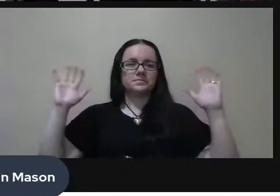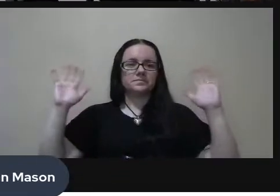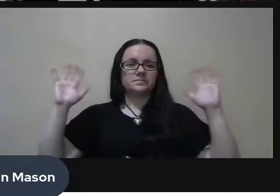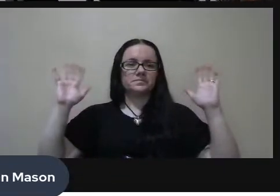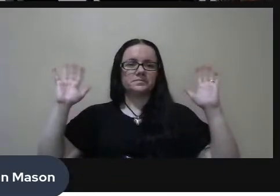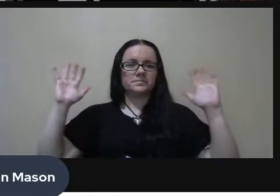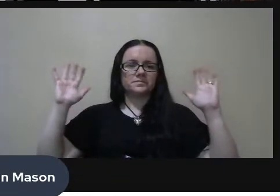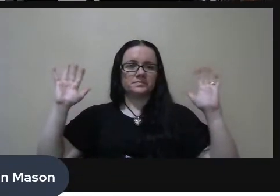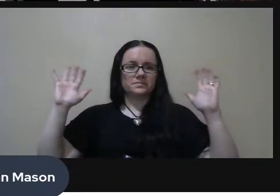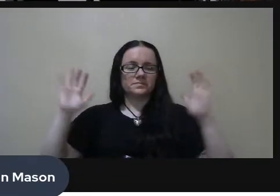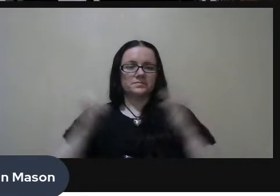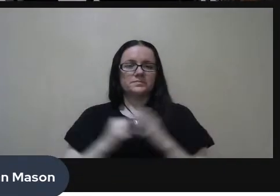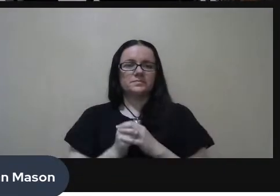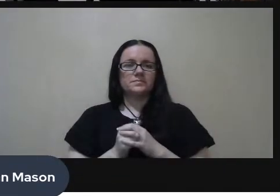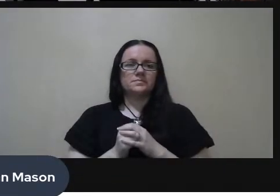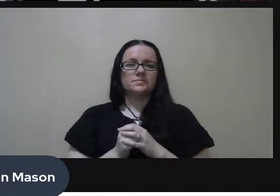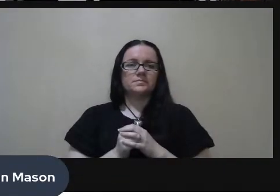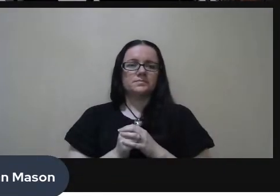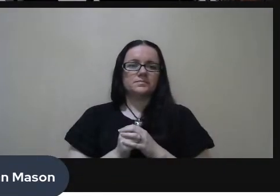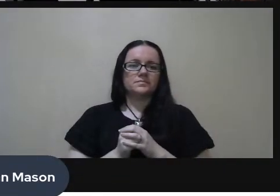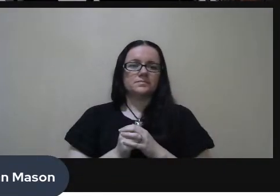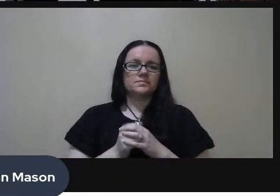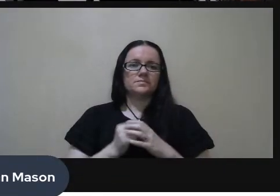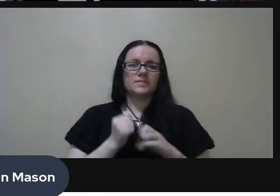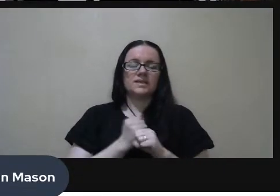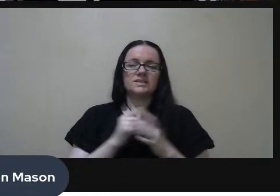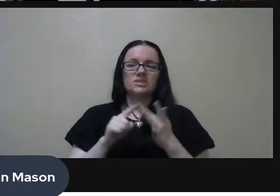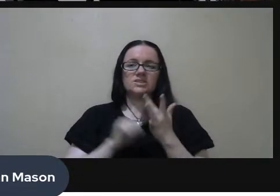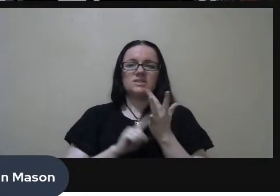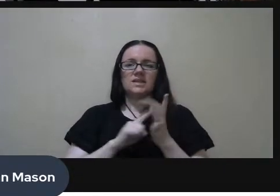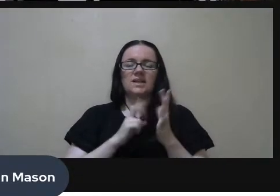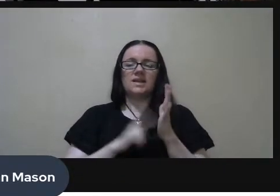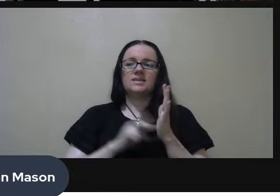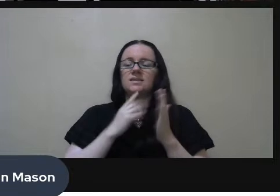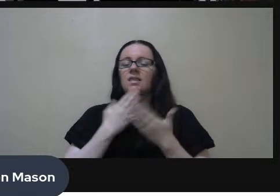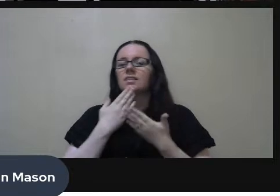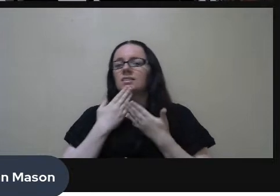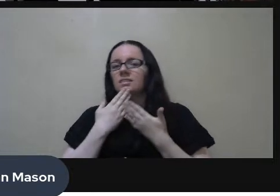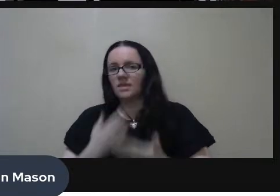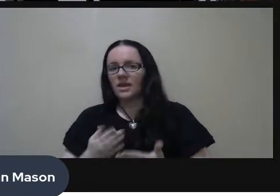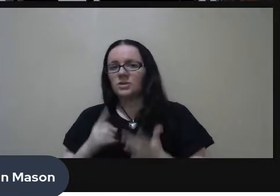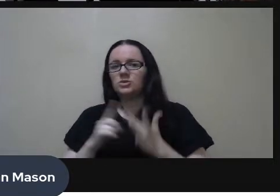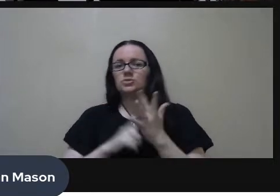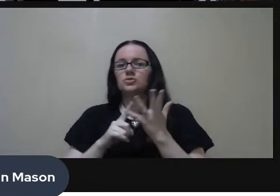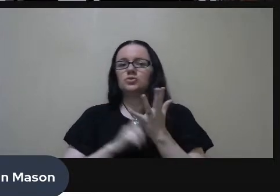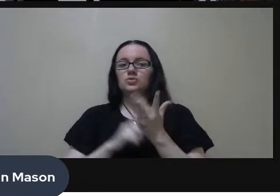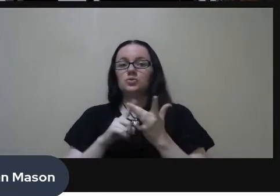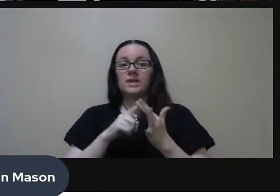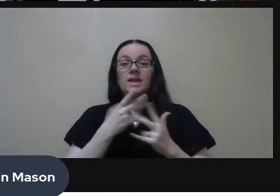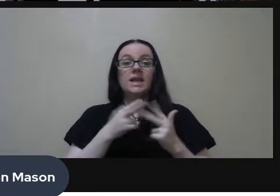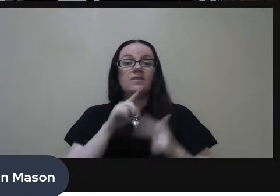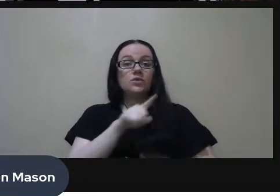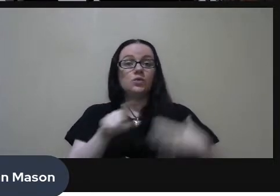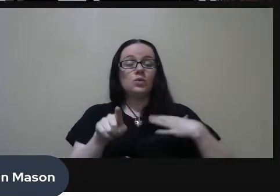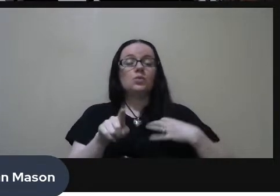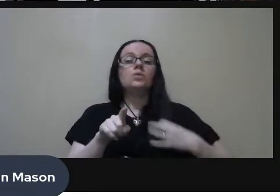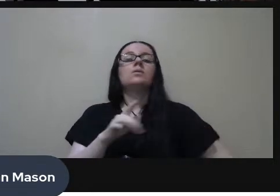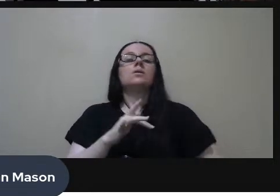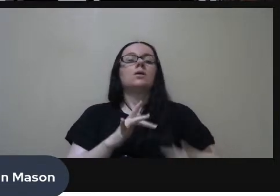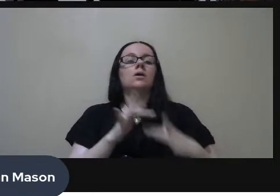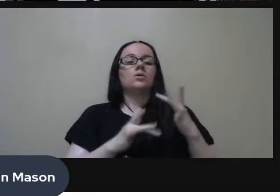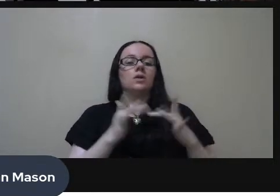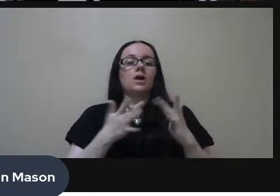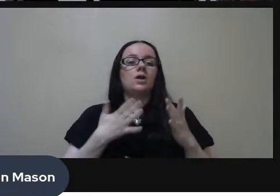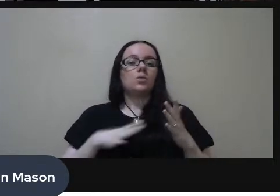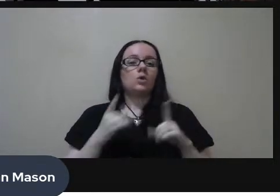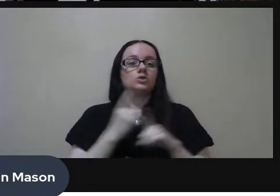And thank you so much, Julie. If you're online actually and would like to speak to Dina and also her colleague,